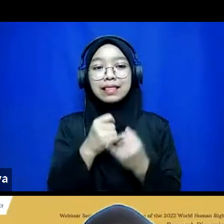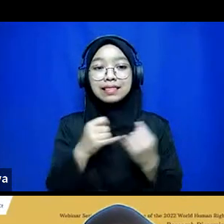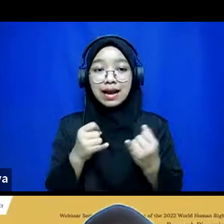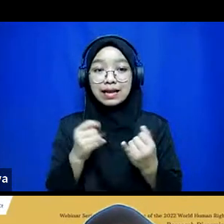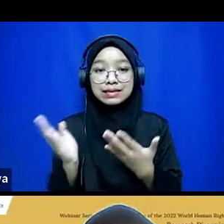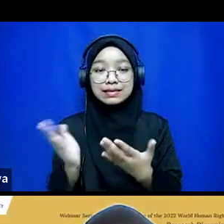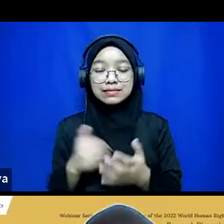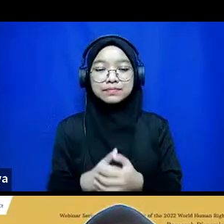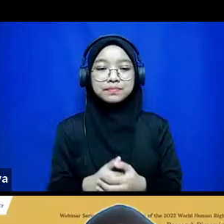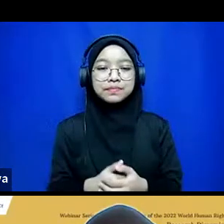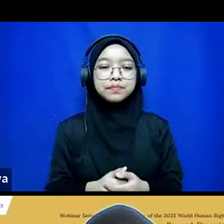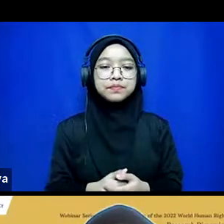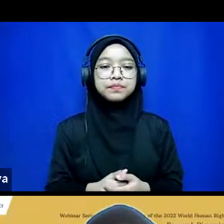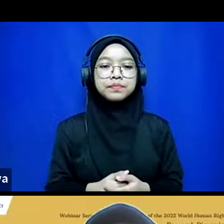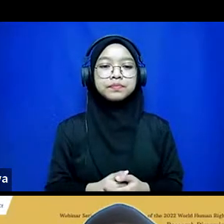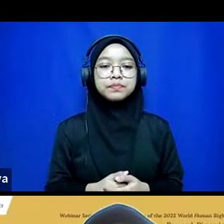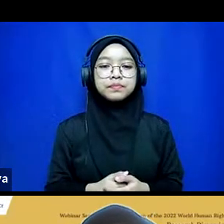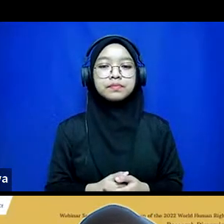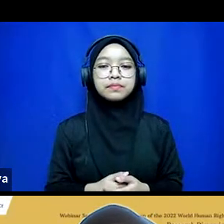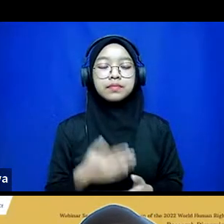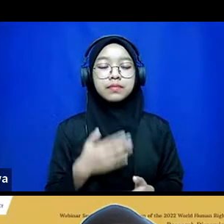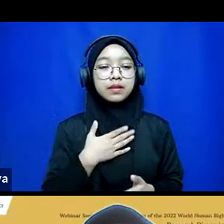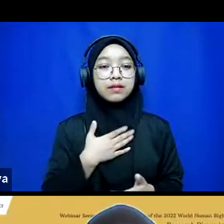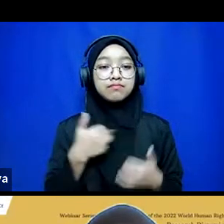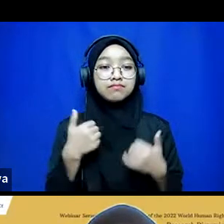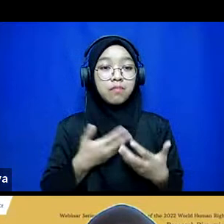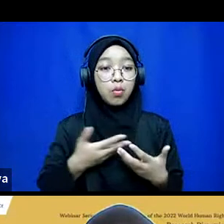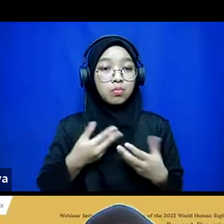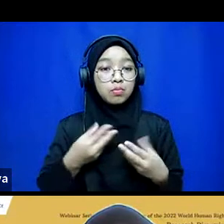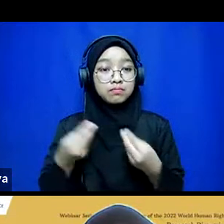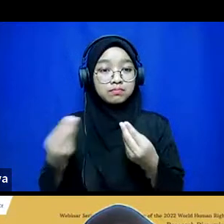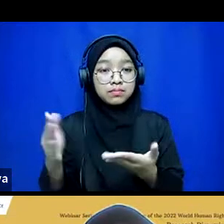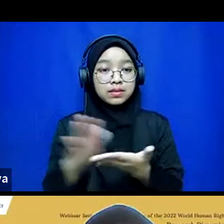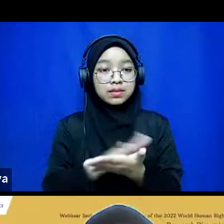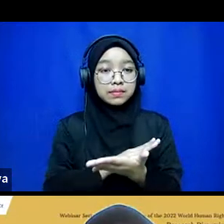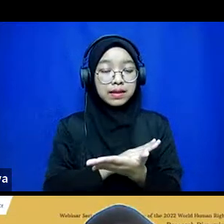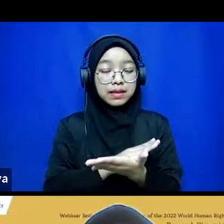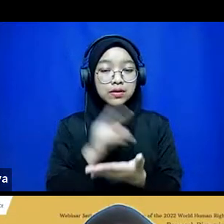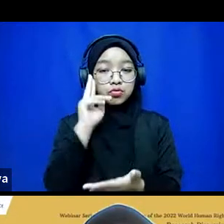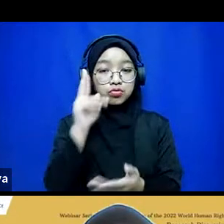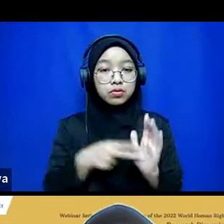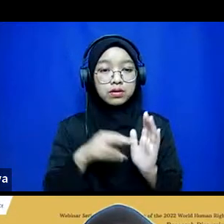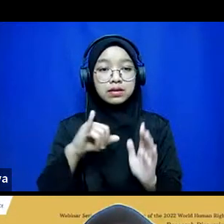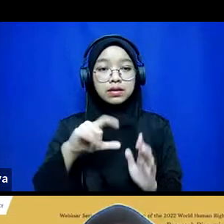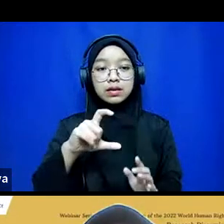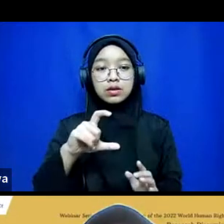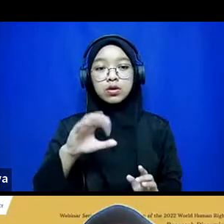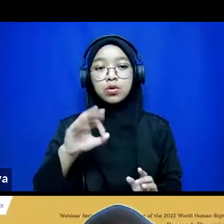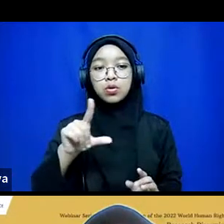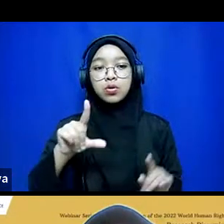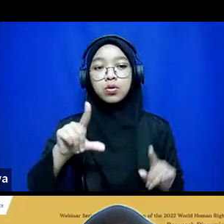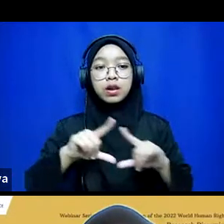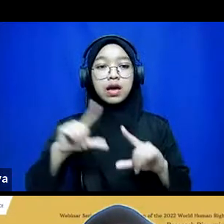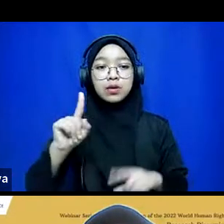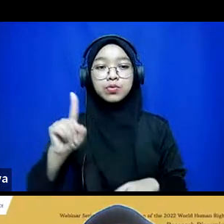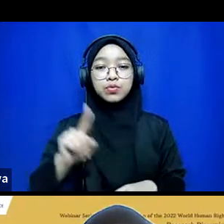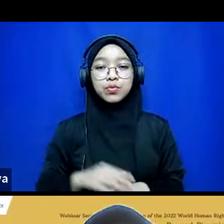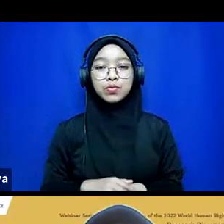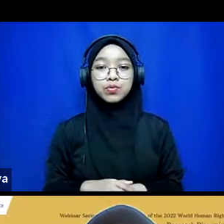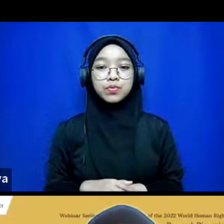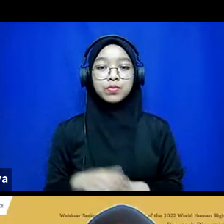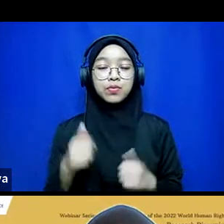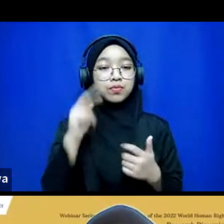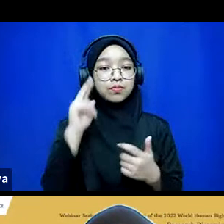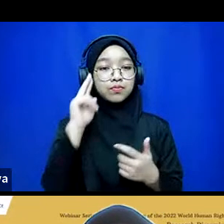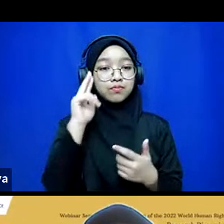I will give the opportunity to Nicola first to answer this